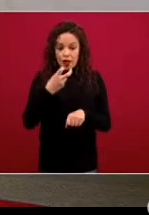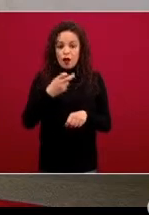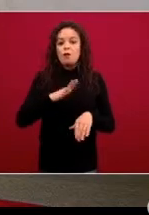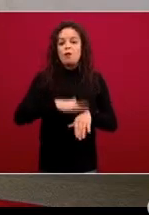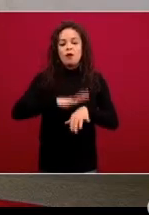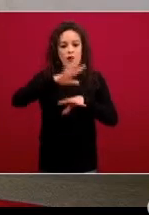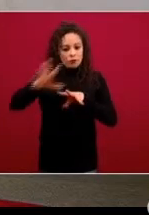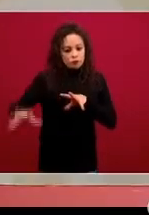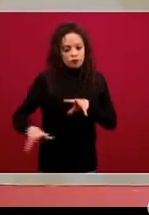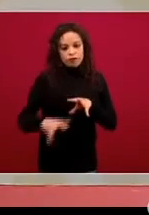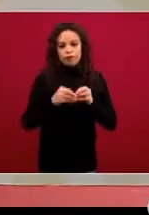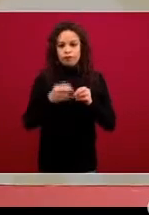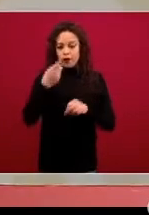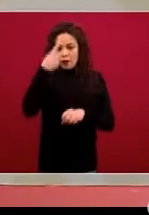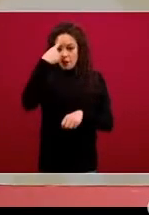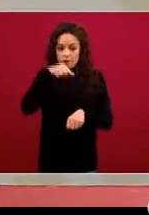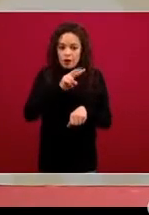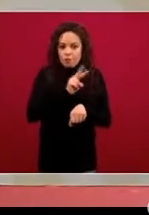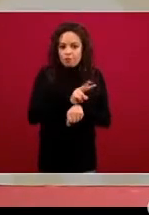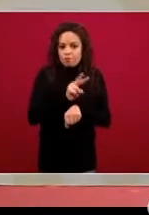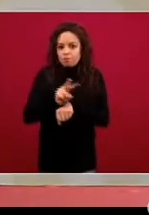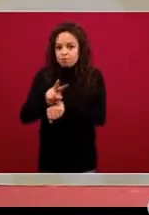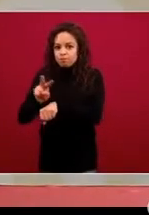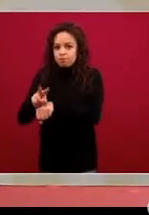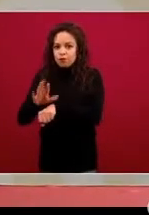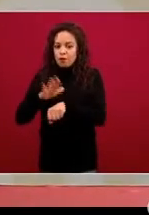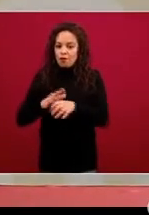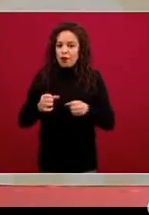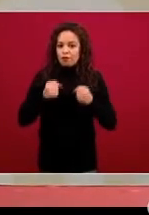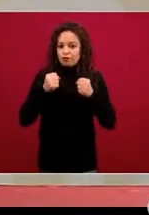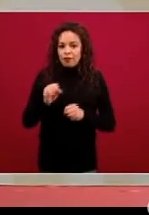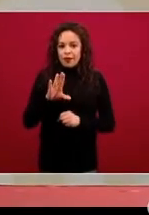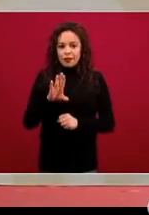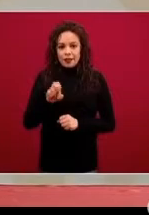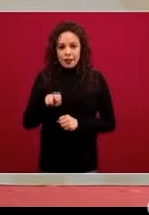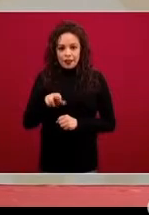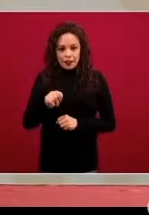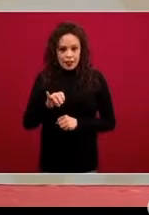We've also been very clear that this